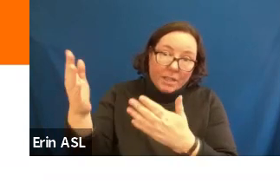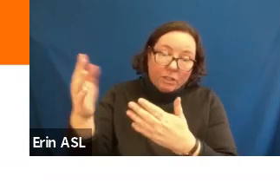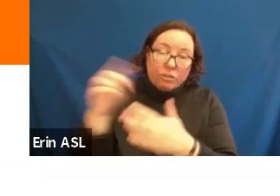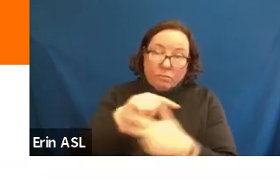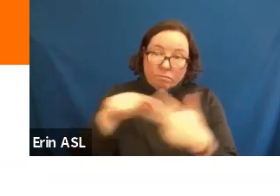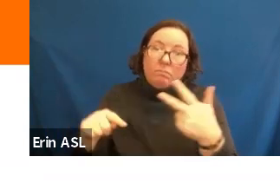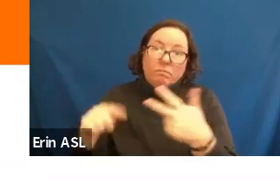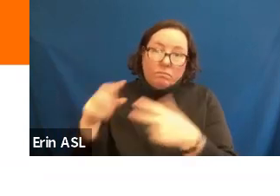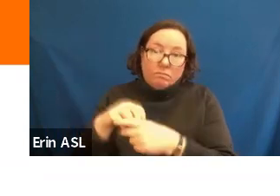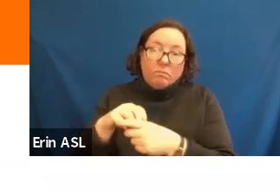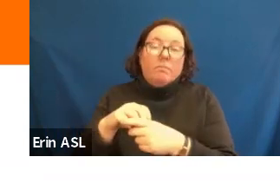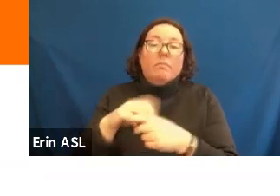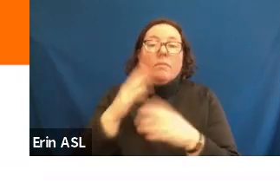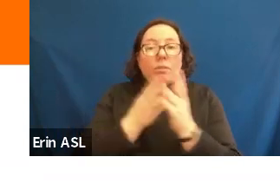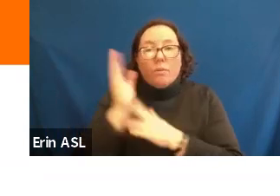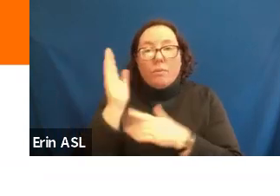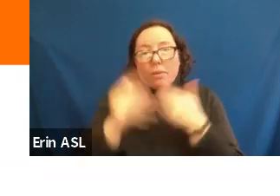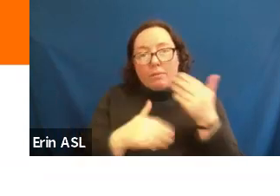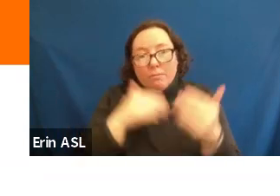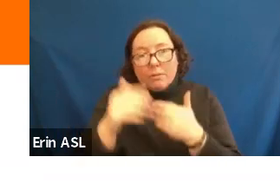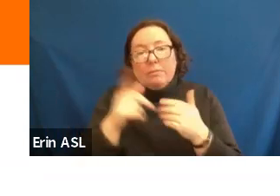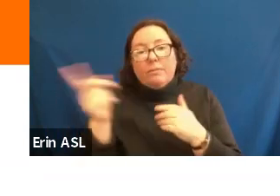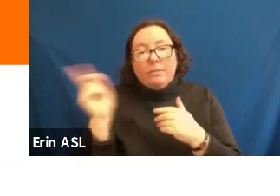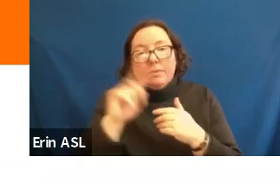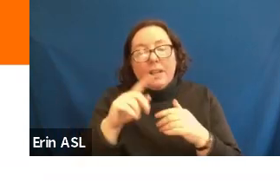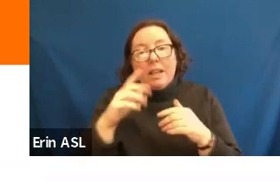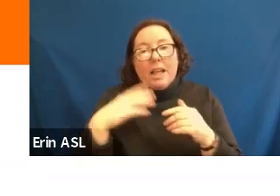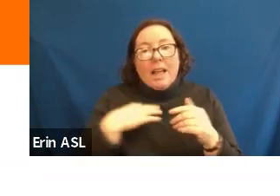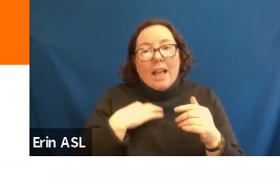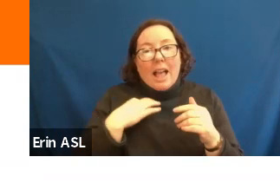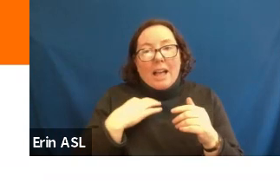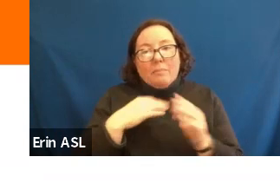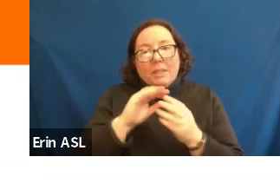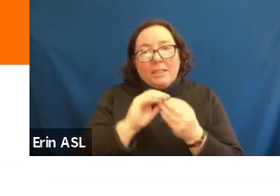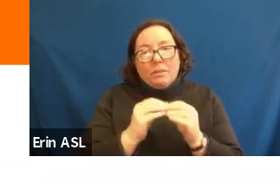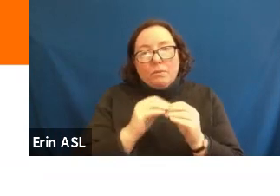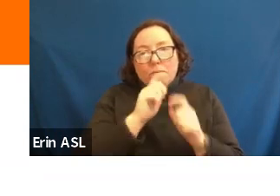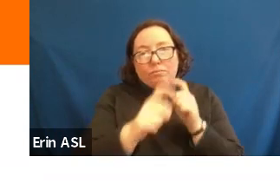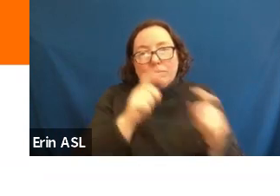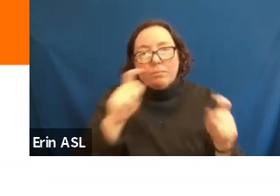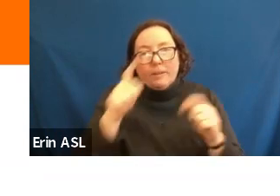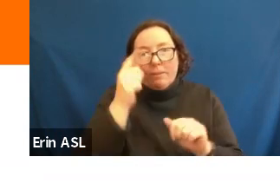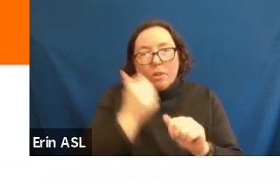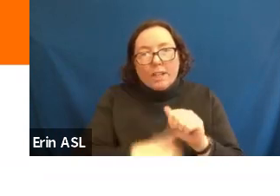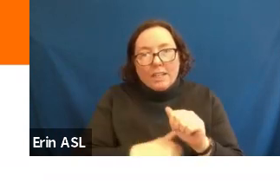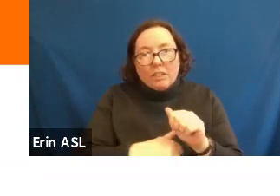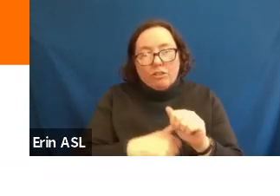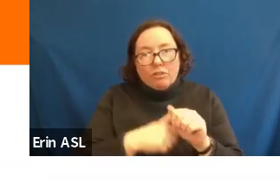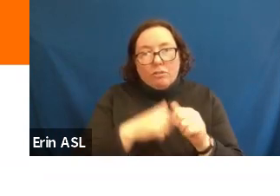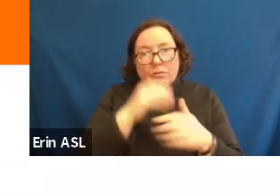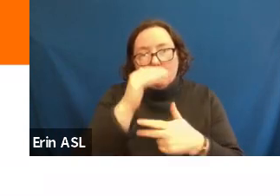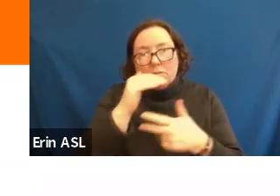Through that process, applicants get scored on each item. And through the